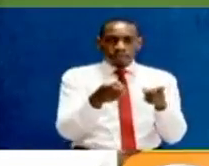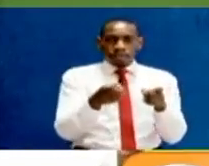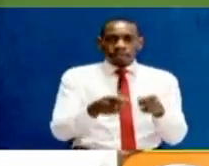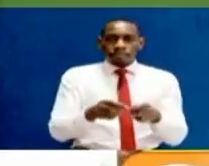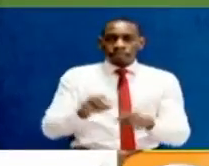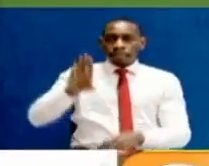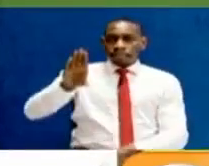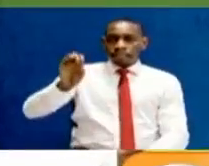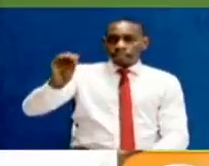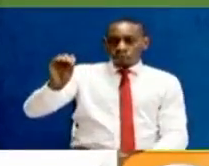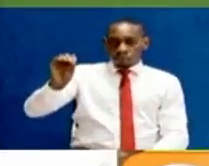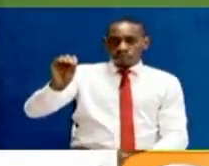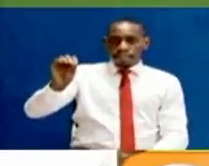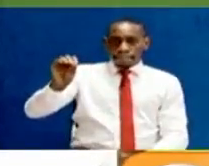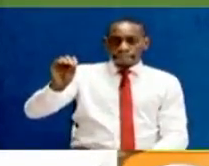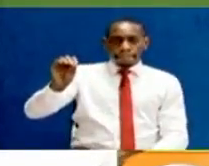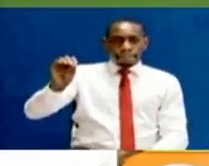my second stint as CEO